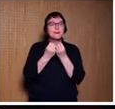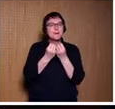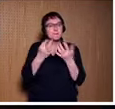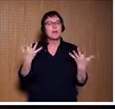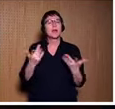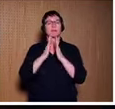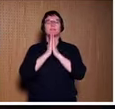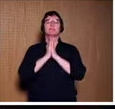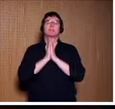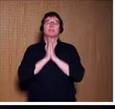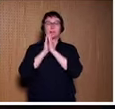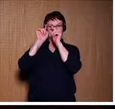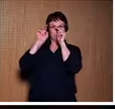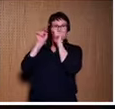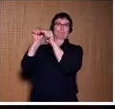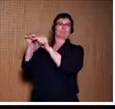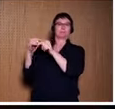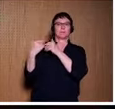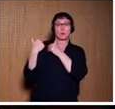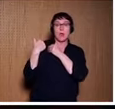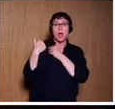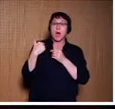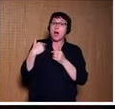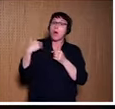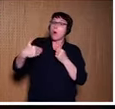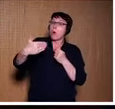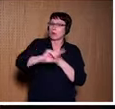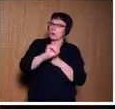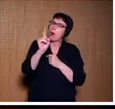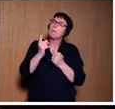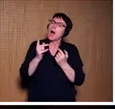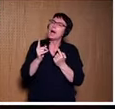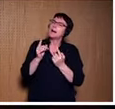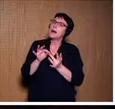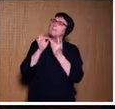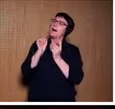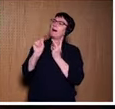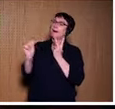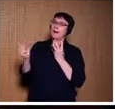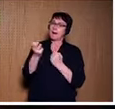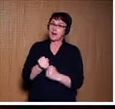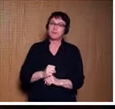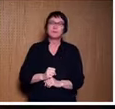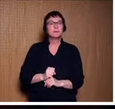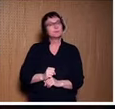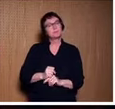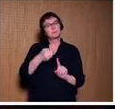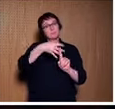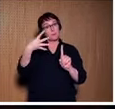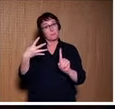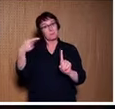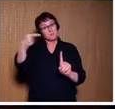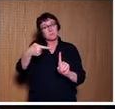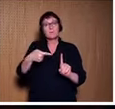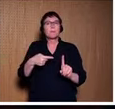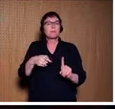but not always. Second, these initiatives are only on the surface, and that's how important. They're only on the surface around LGBTI.